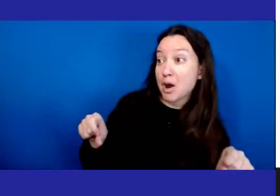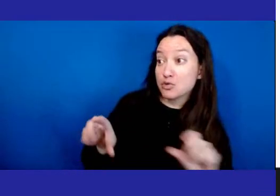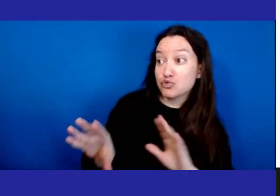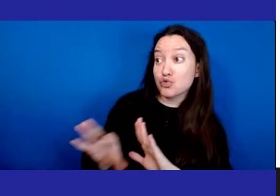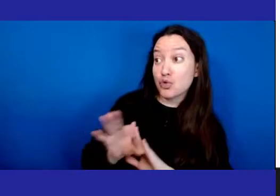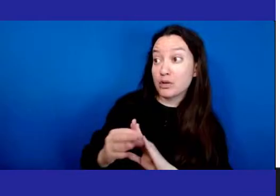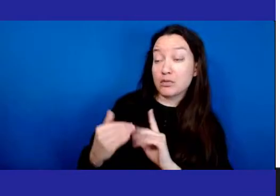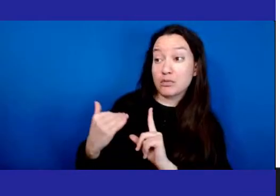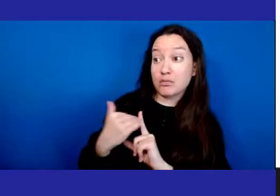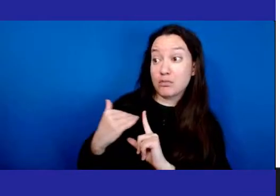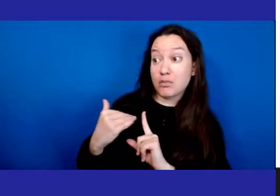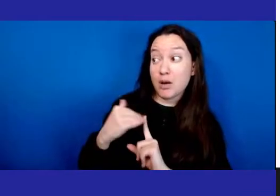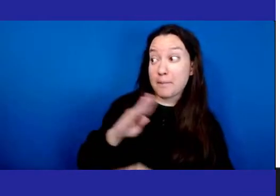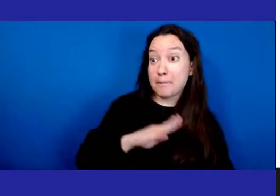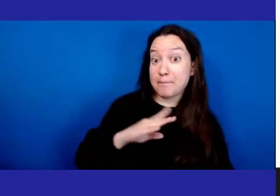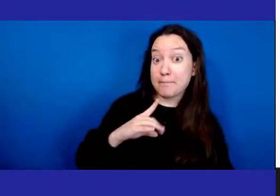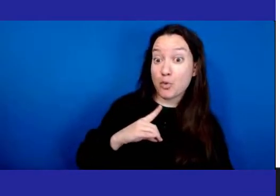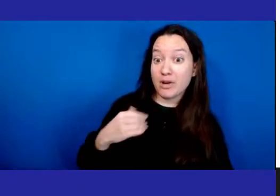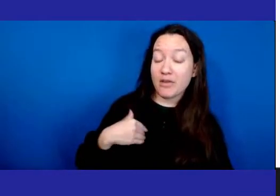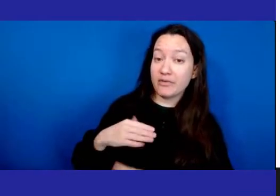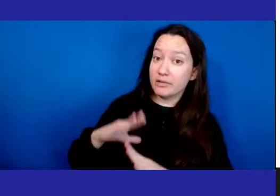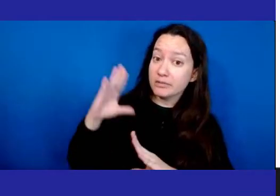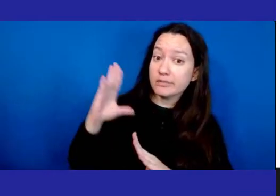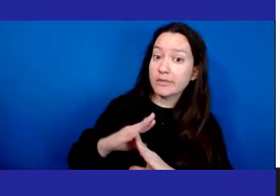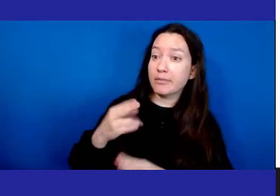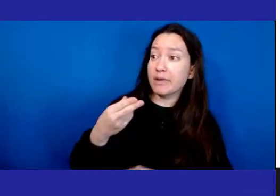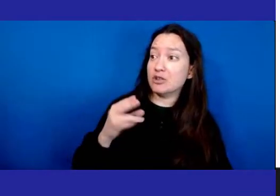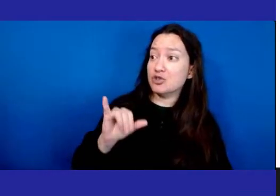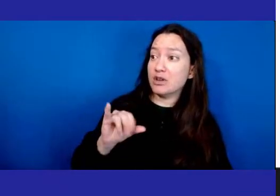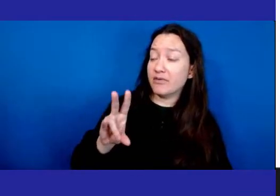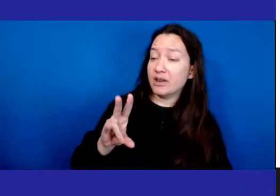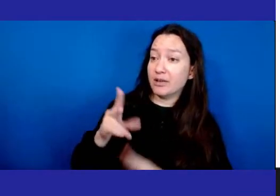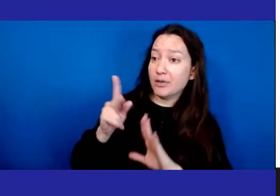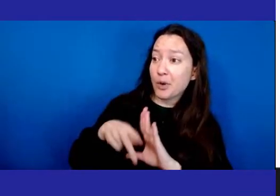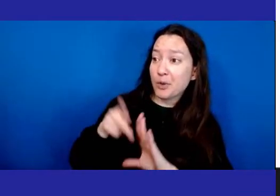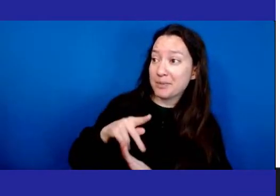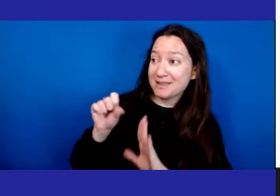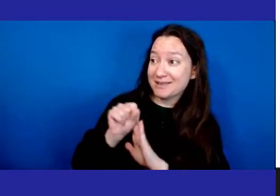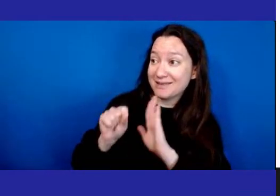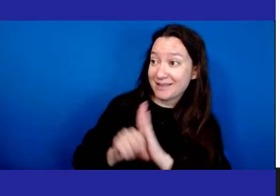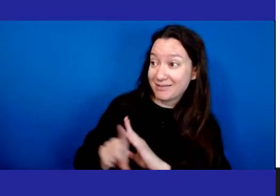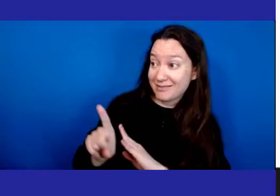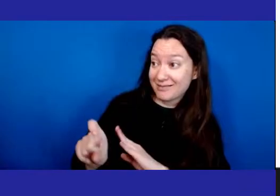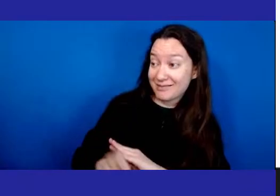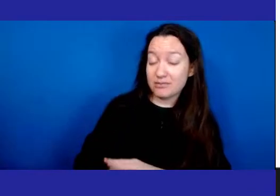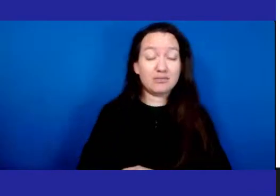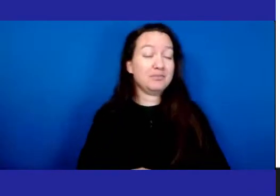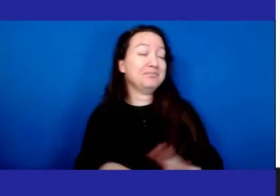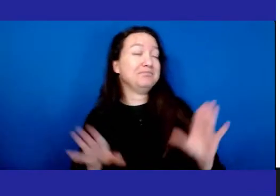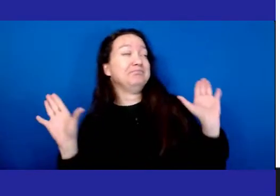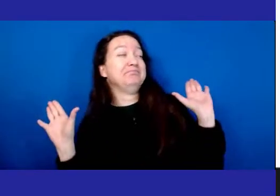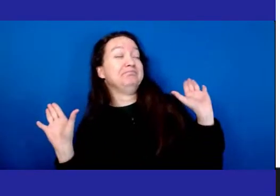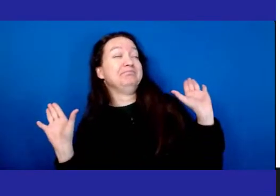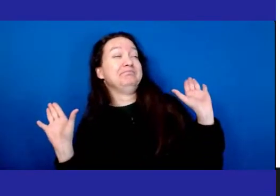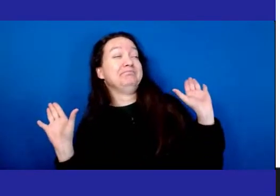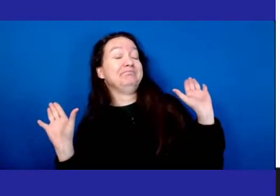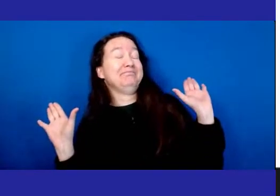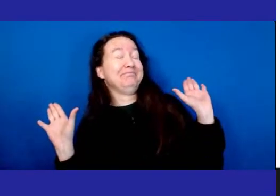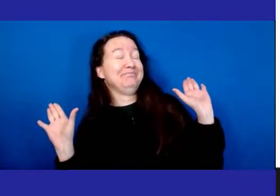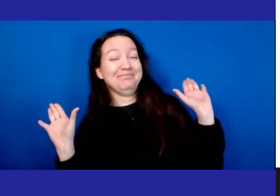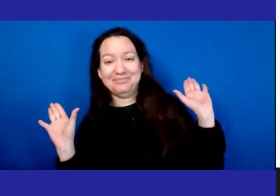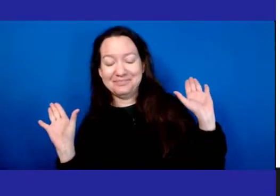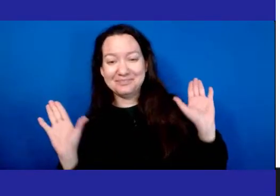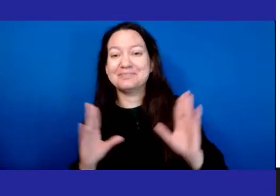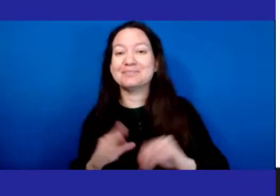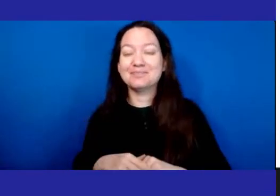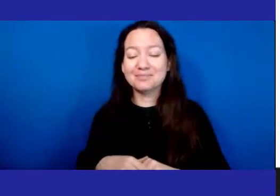remind the board that you have the #1 HIV SNP program in the state? Well, that too, and but as you know,